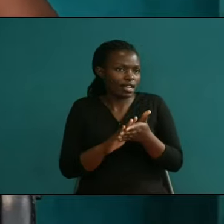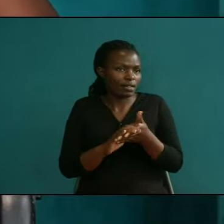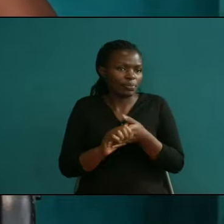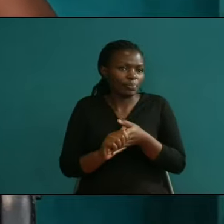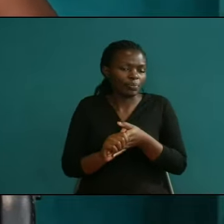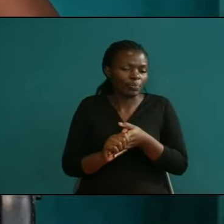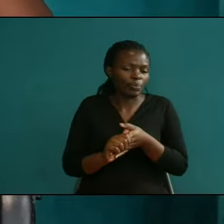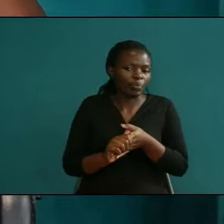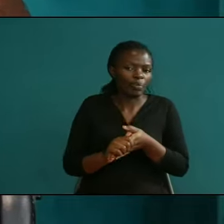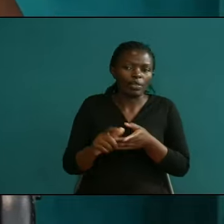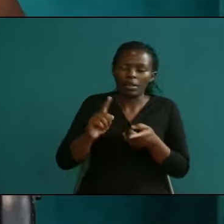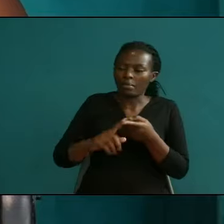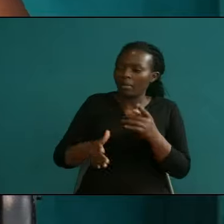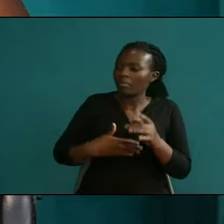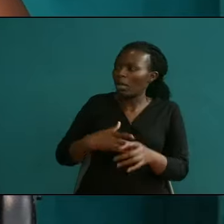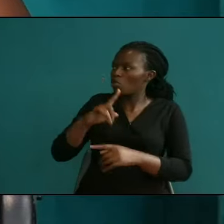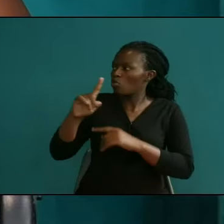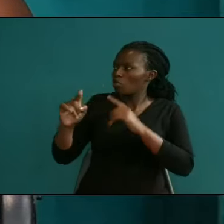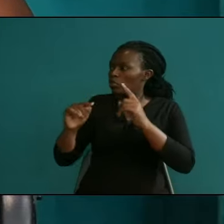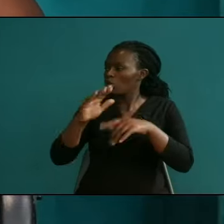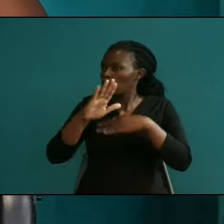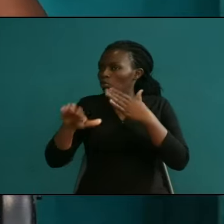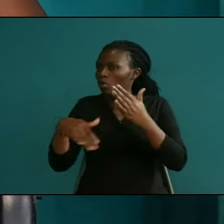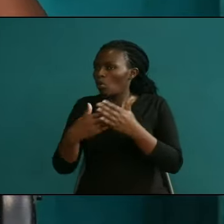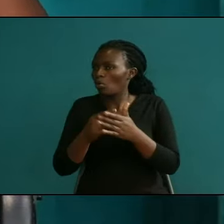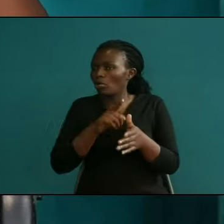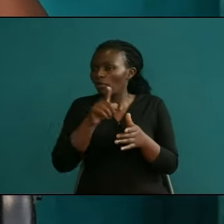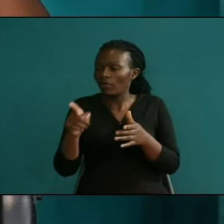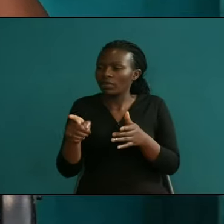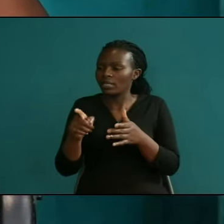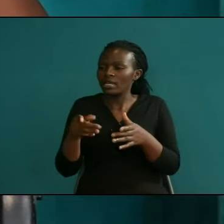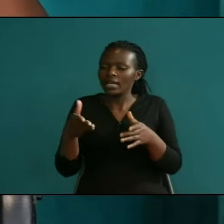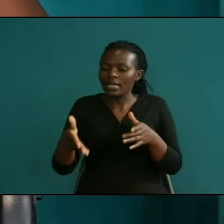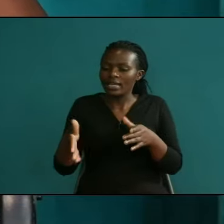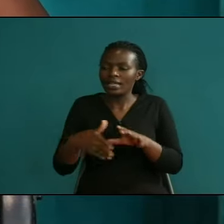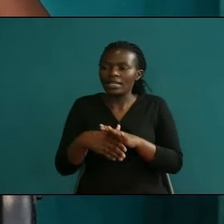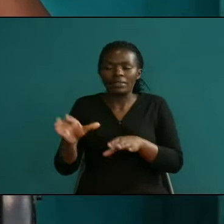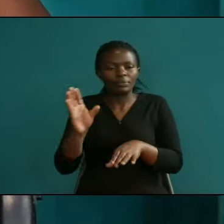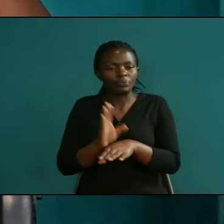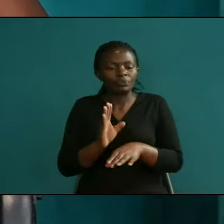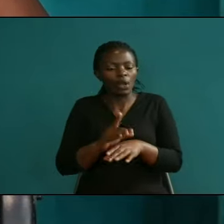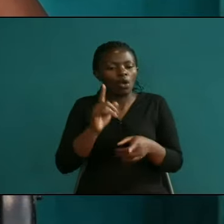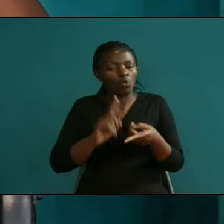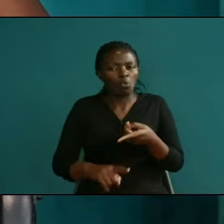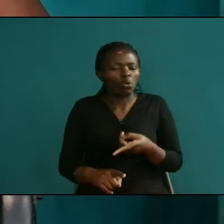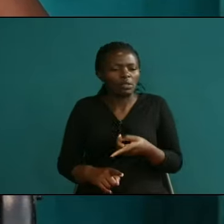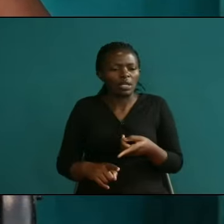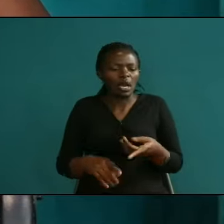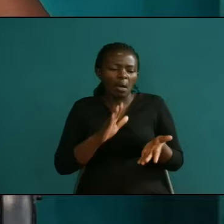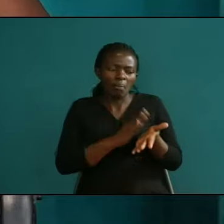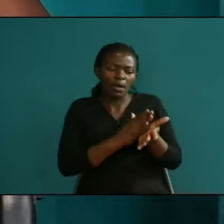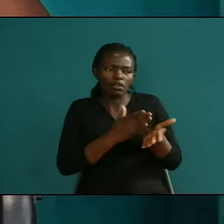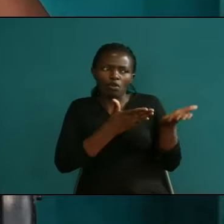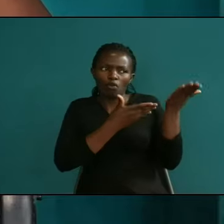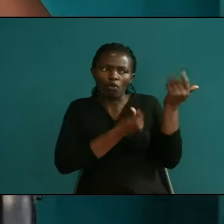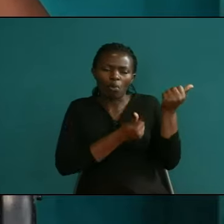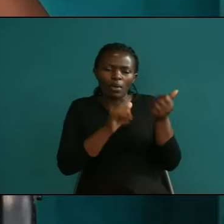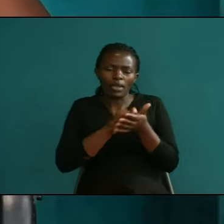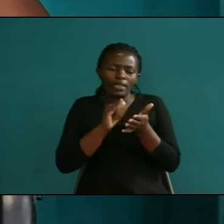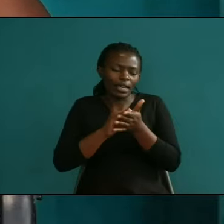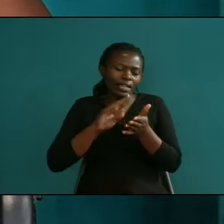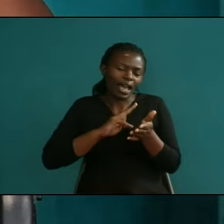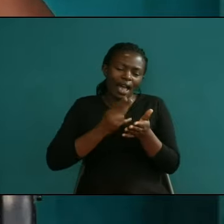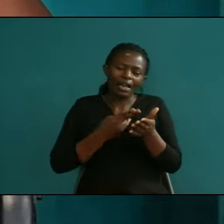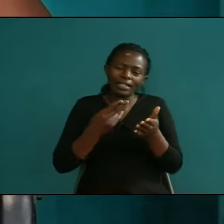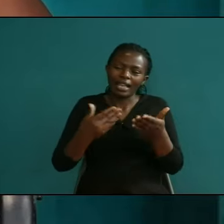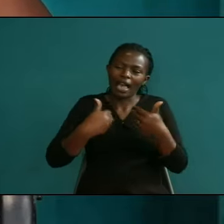would be to all of us and to the panelists, what ray of hope does this week's flashlight shine